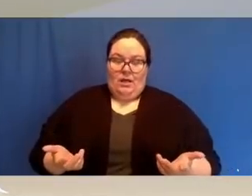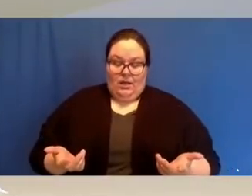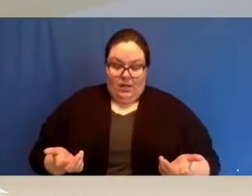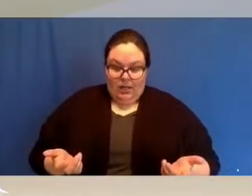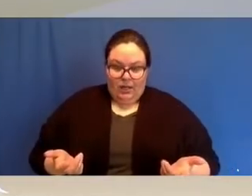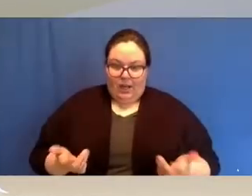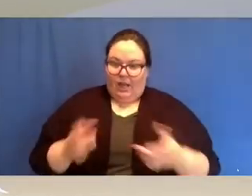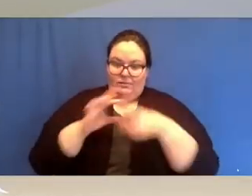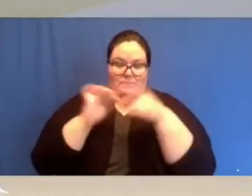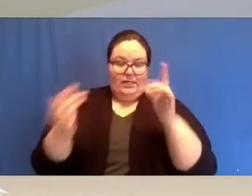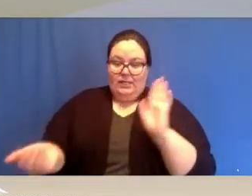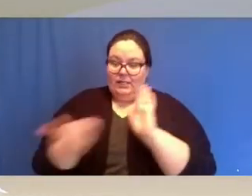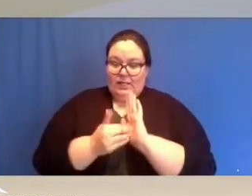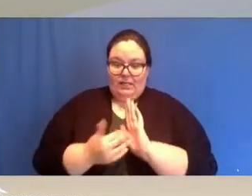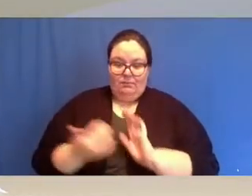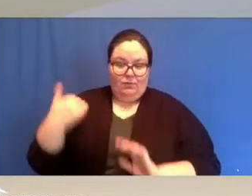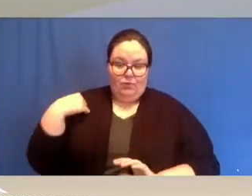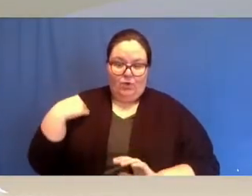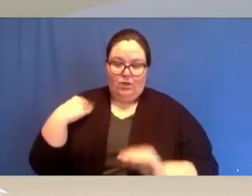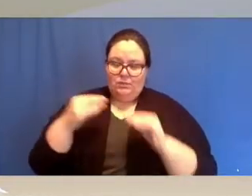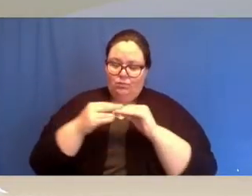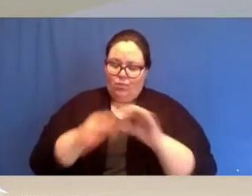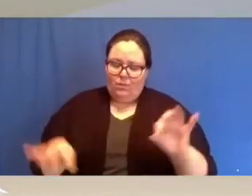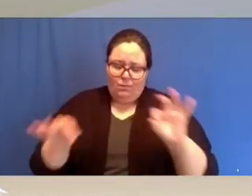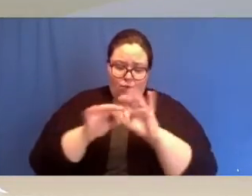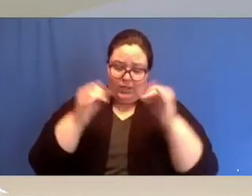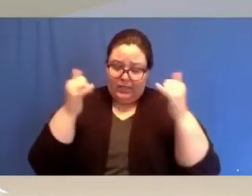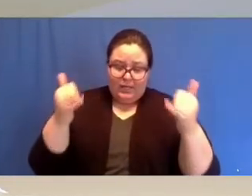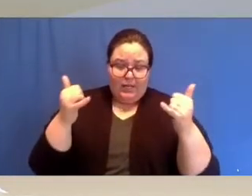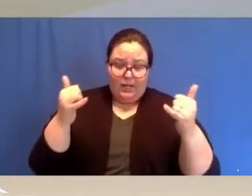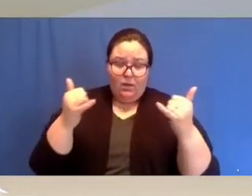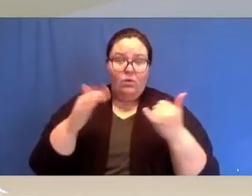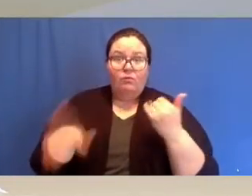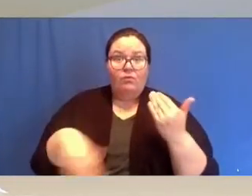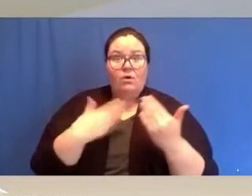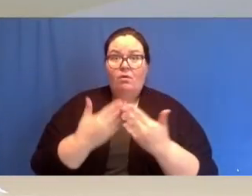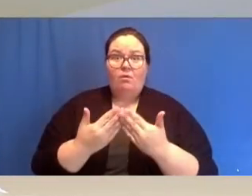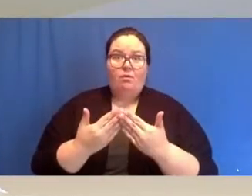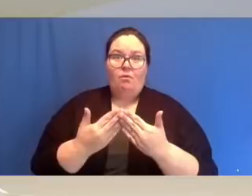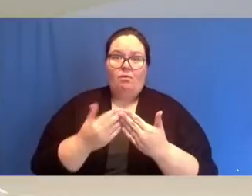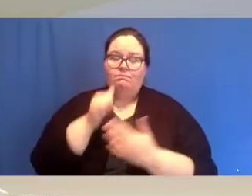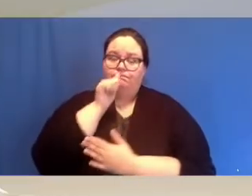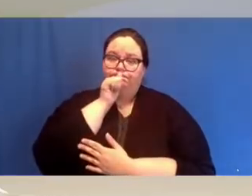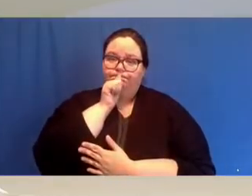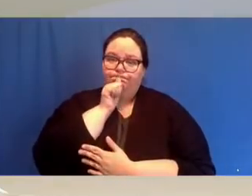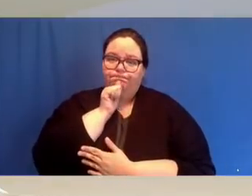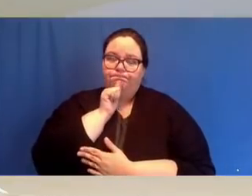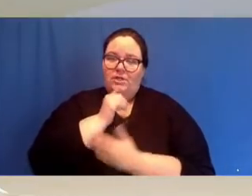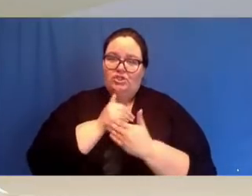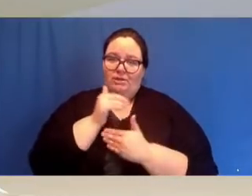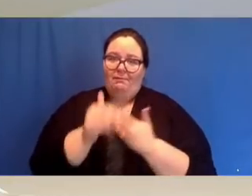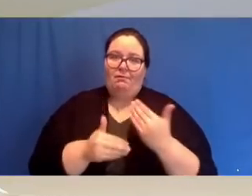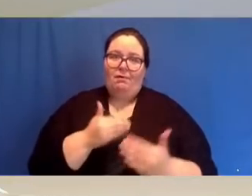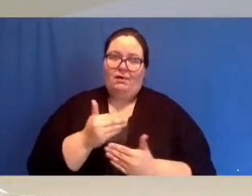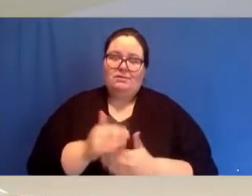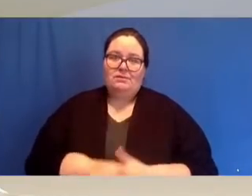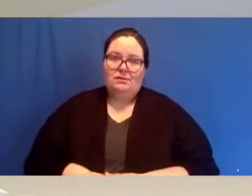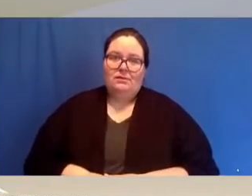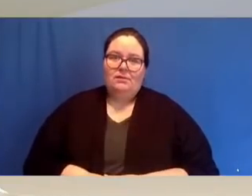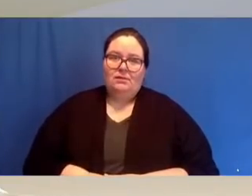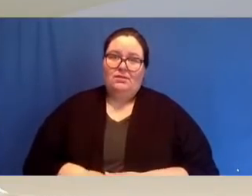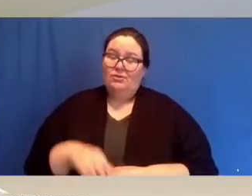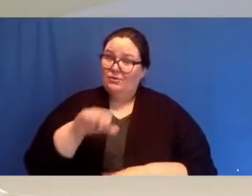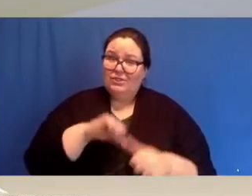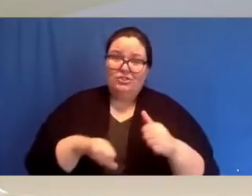I've said it before, it is more important than ever for all of us to be patient and kind to each